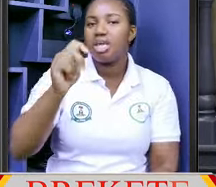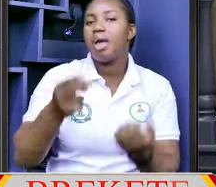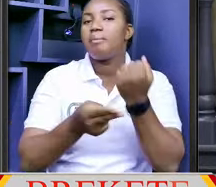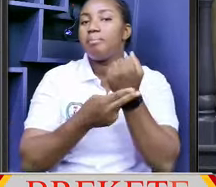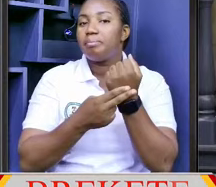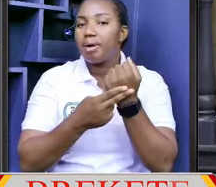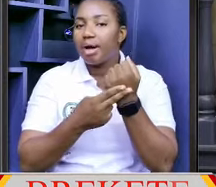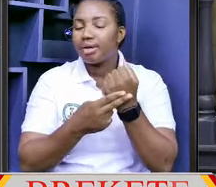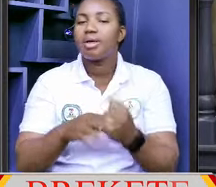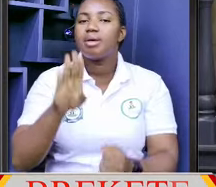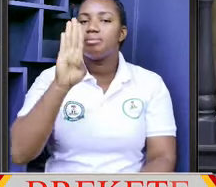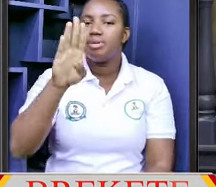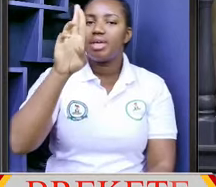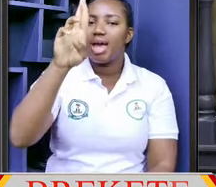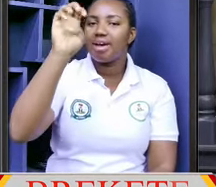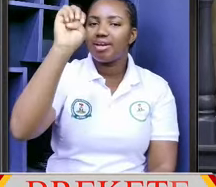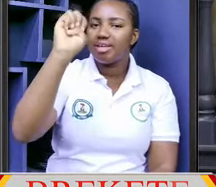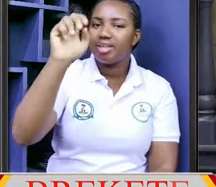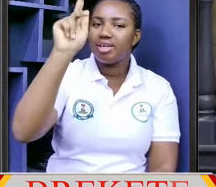is